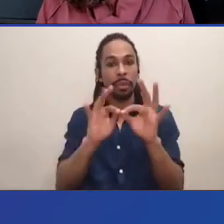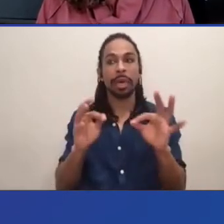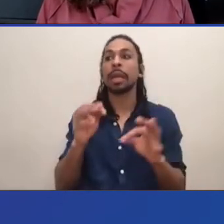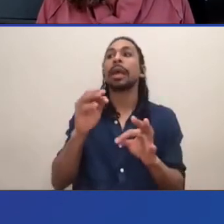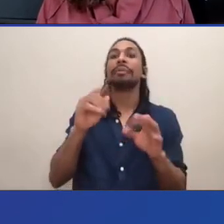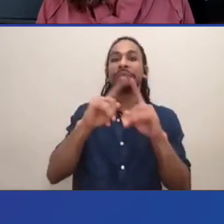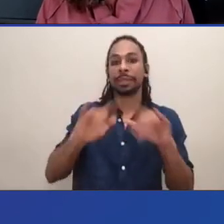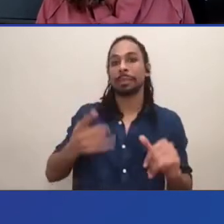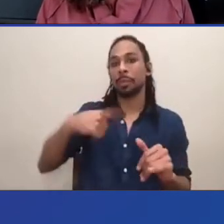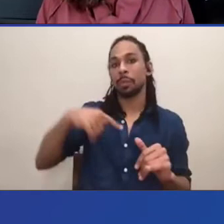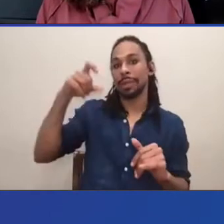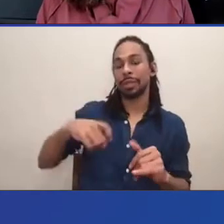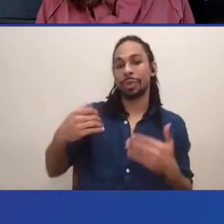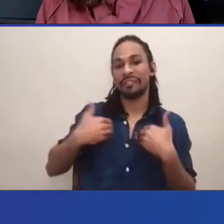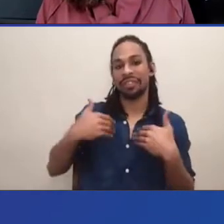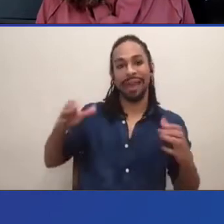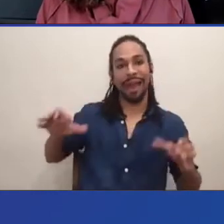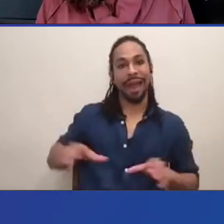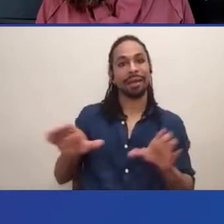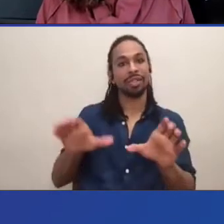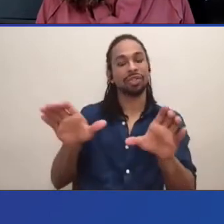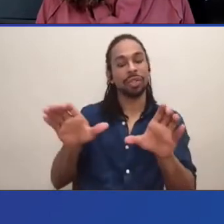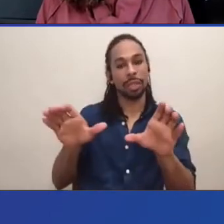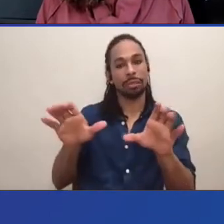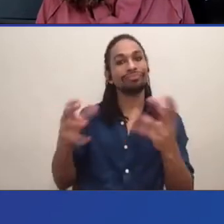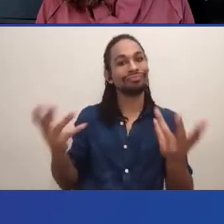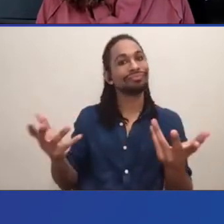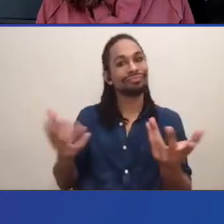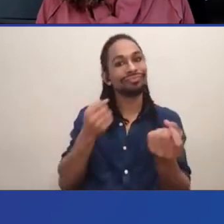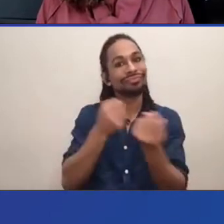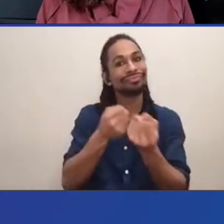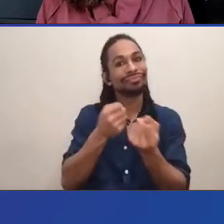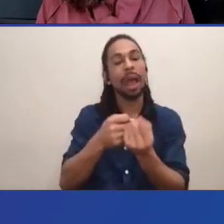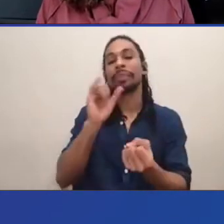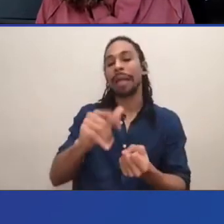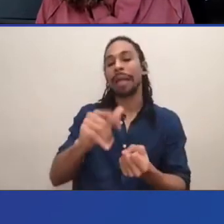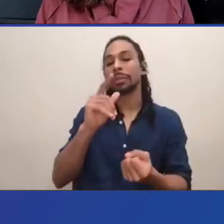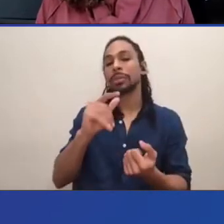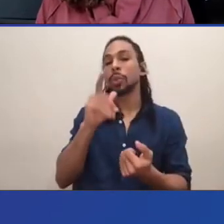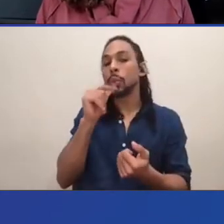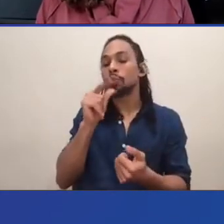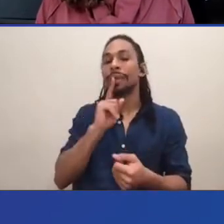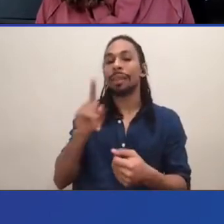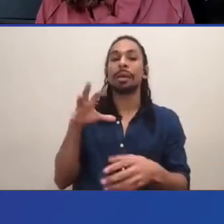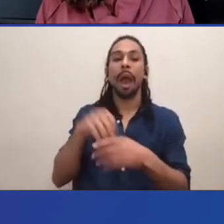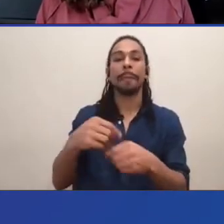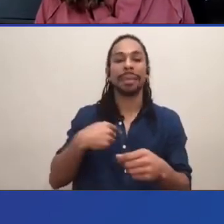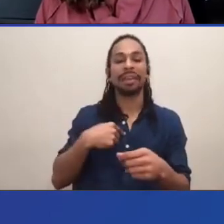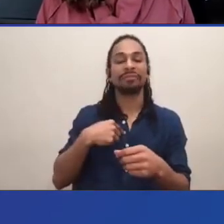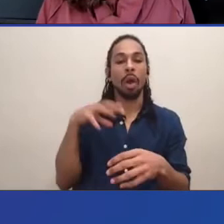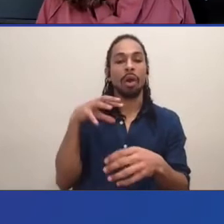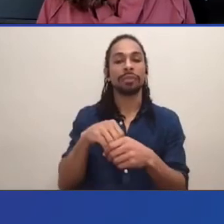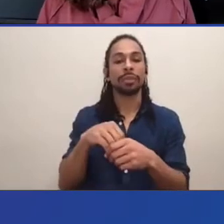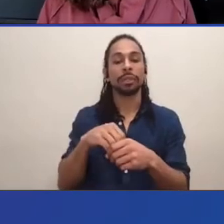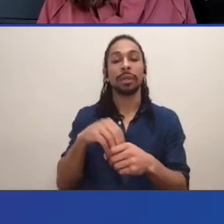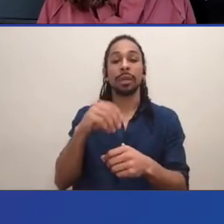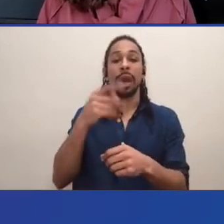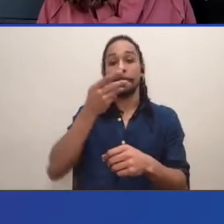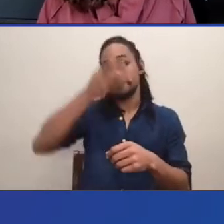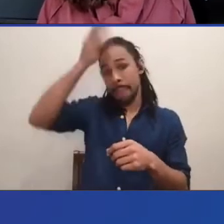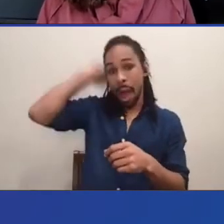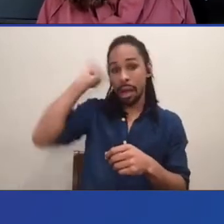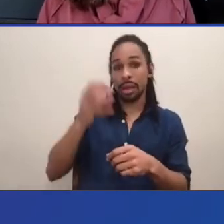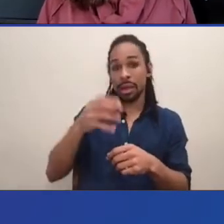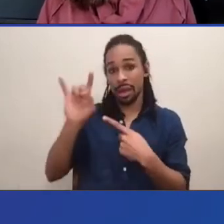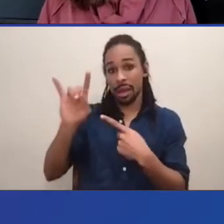you know, to kind of second the part of who got me involved. I'd say punk, the music, and like metal got me into